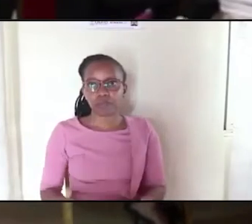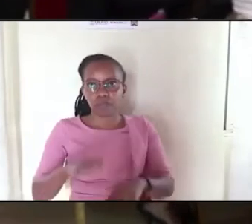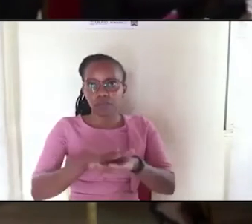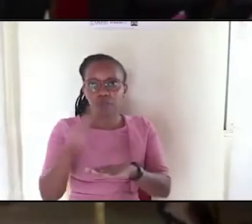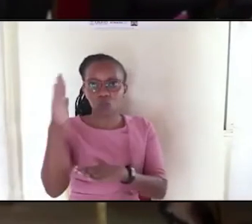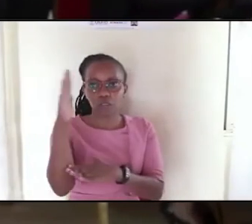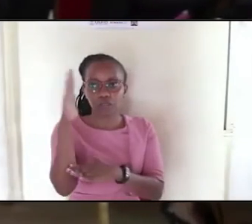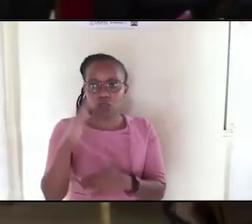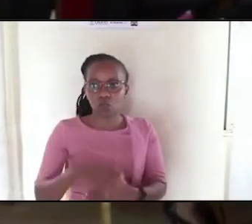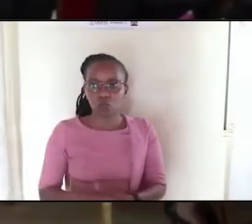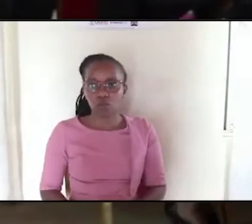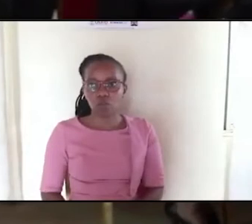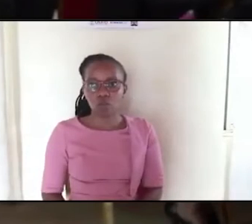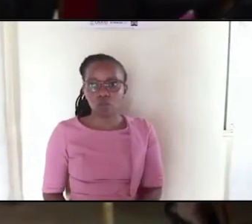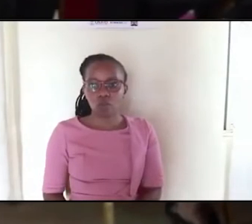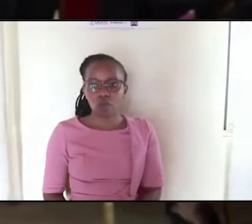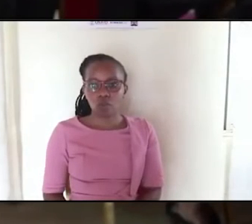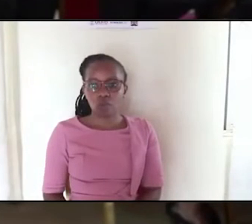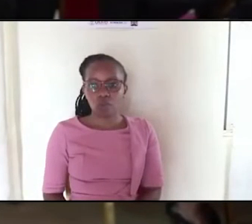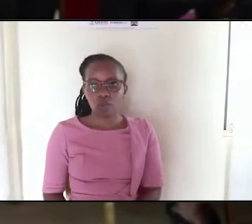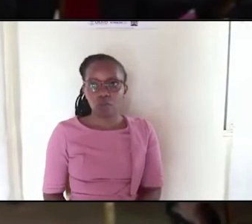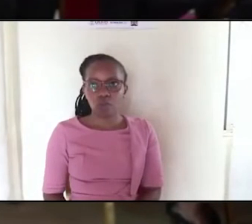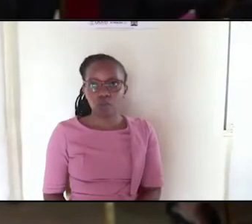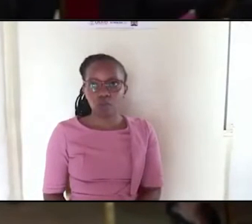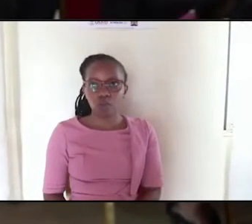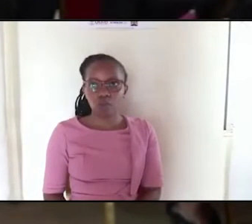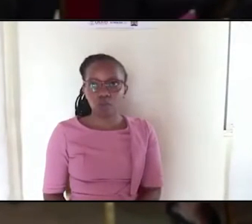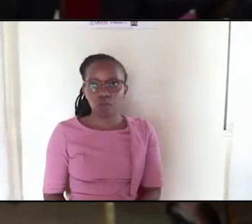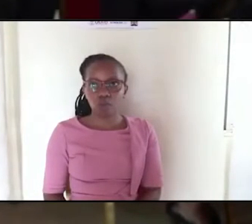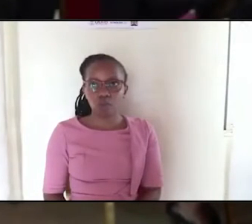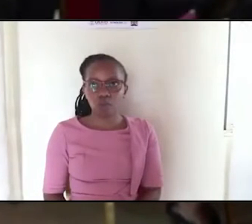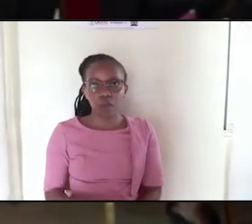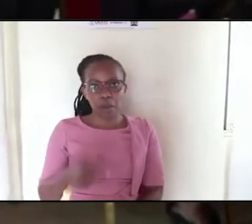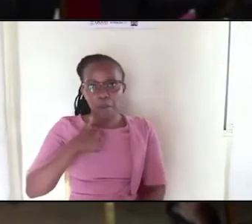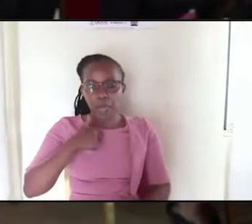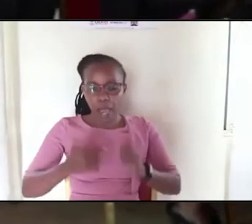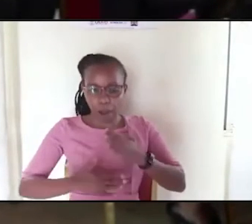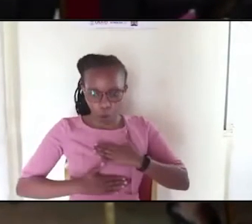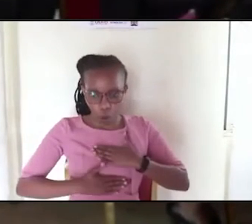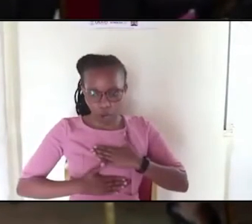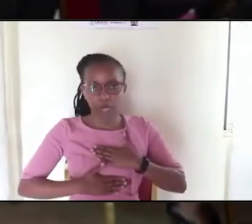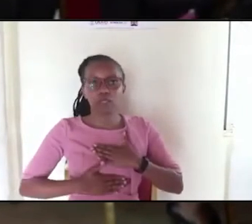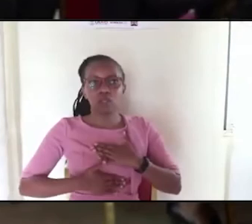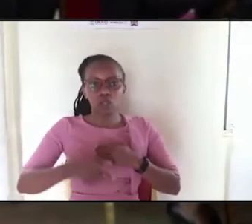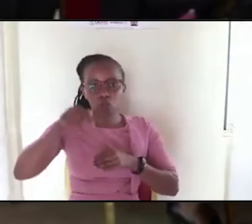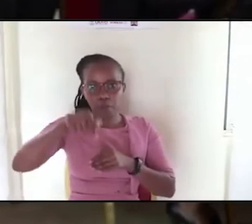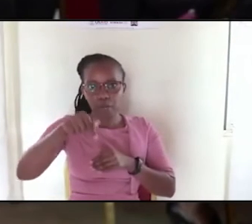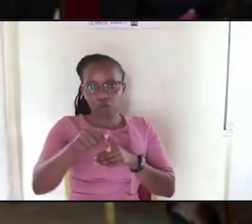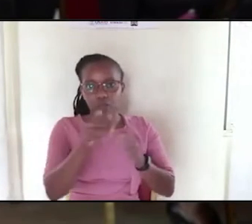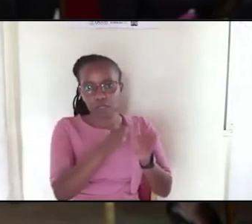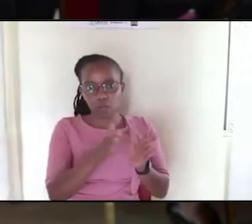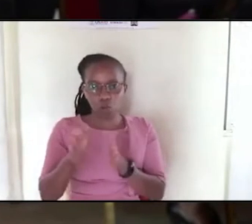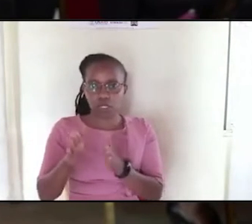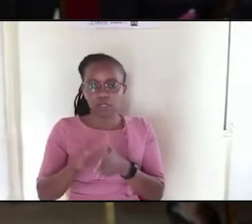people. Good afternoon once again. Yes, I am indeed honored to be part of this process.